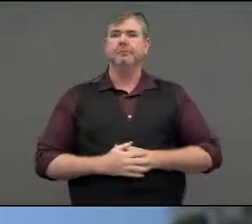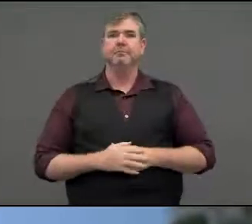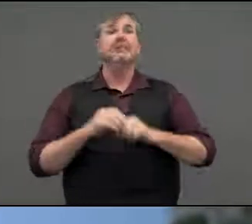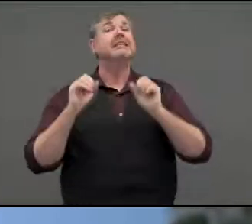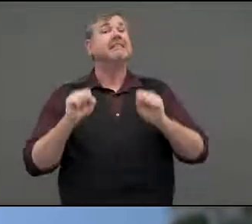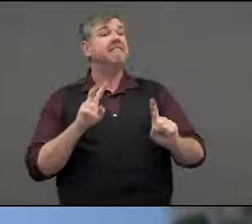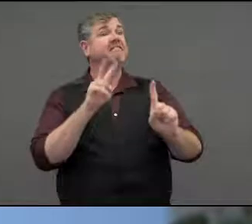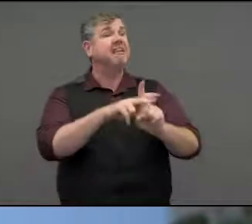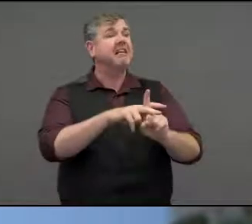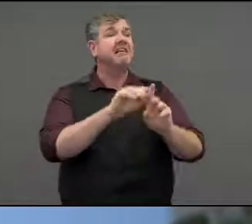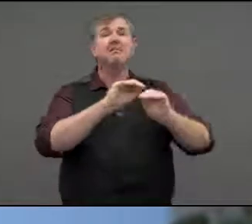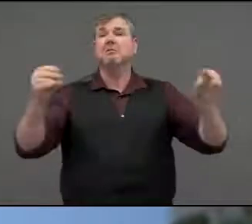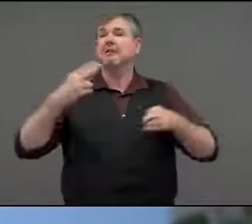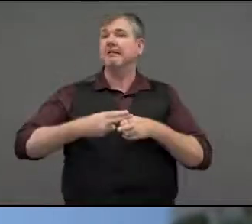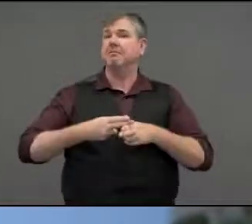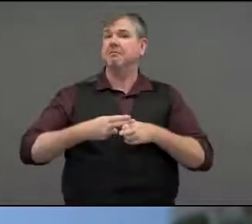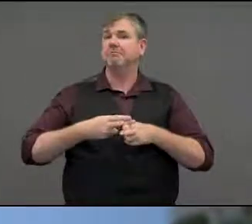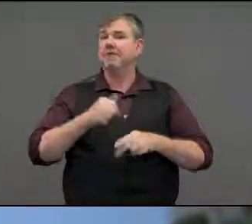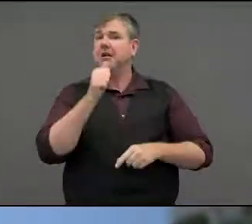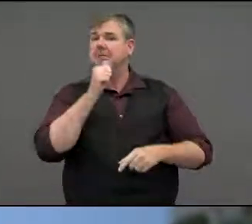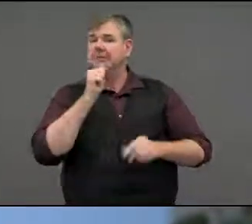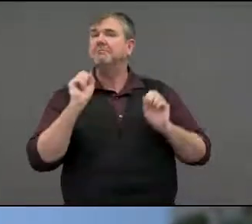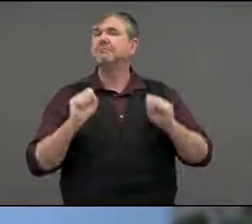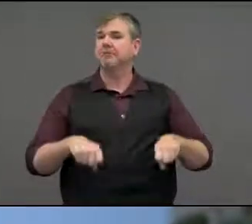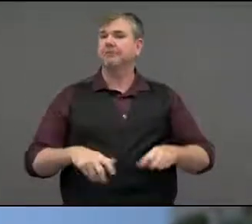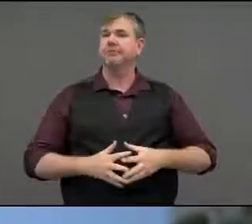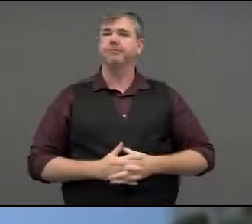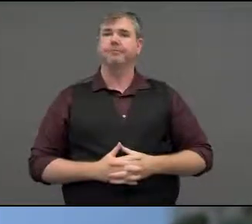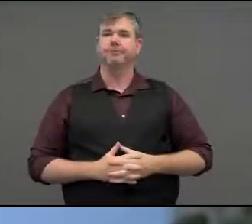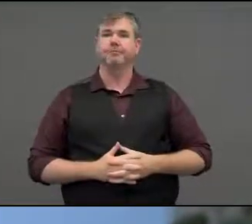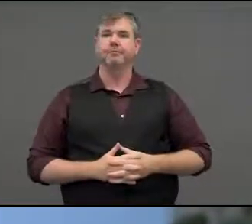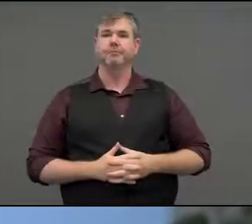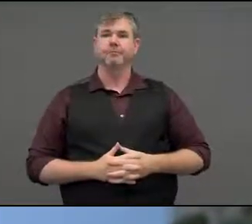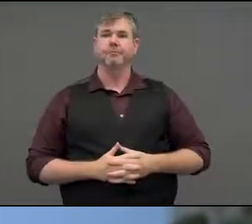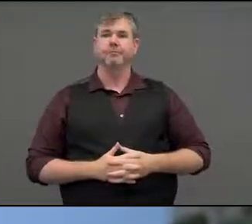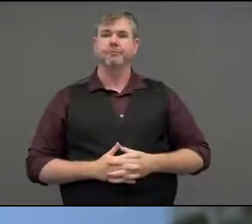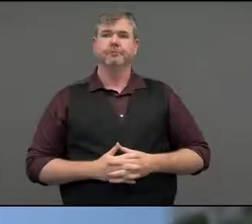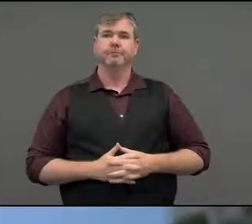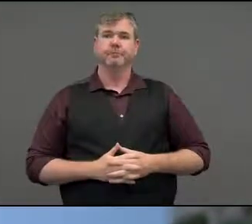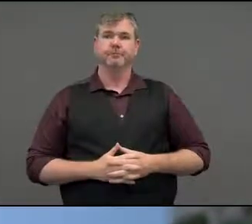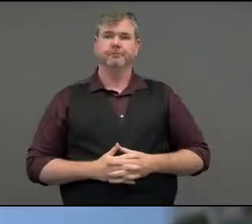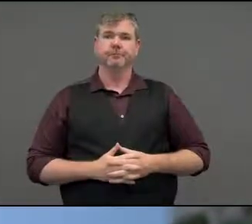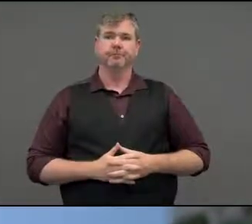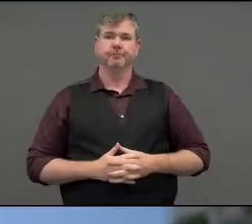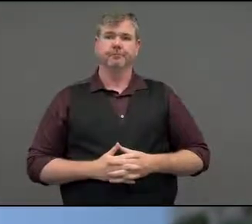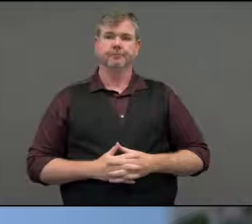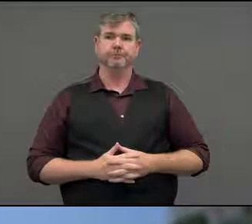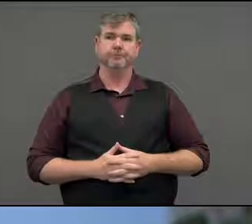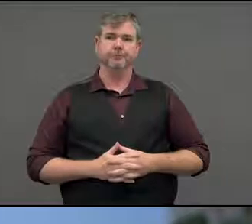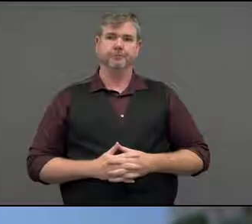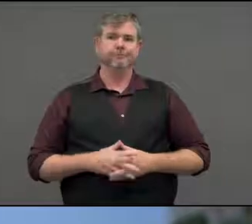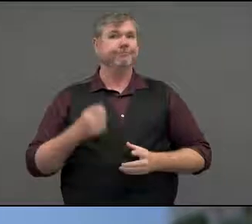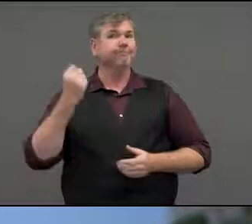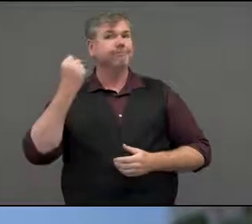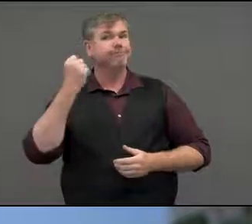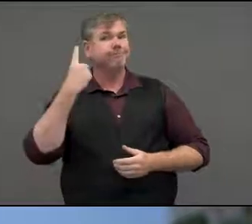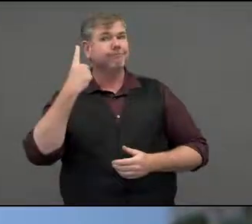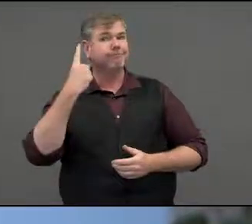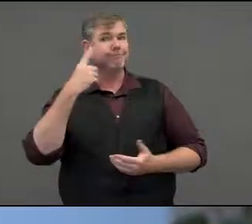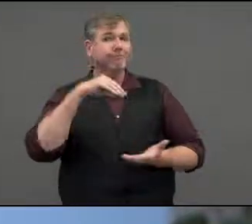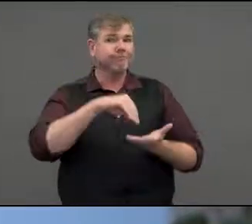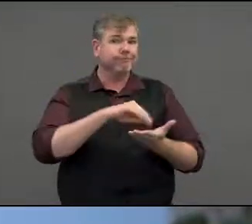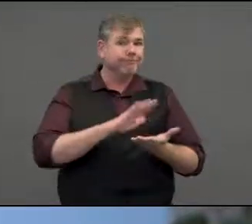that your identity can't be protected, but in all sincerity, we do not release people's identities when